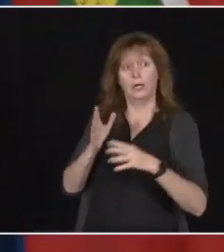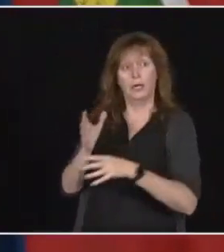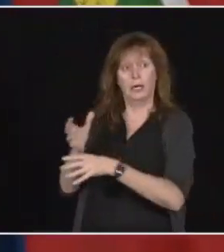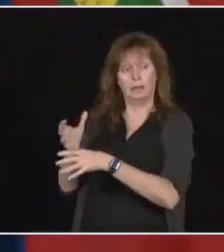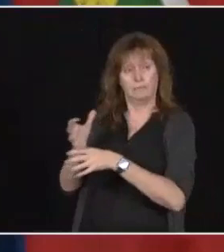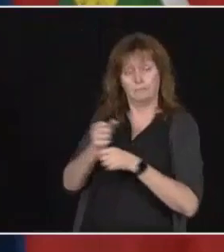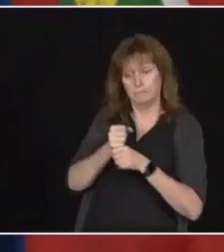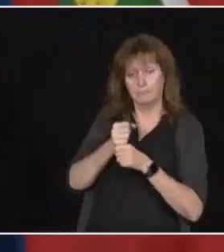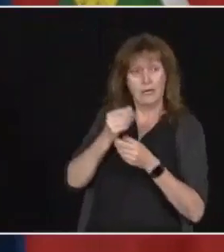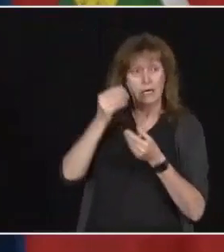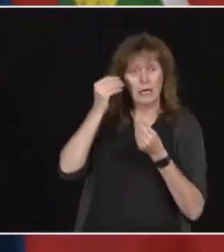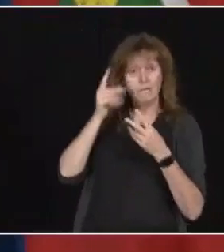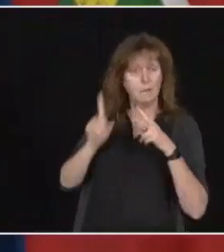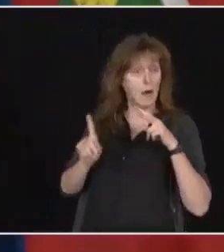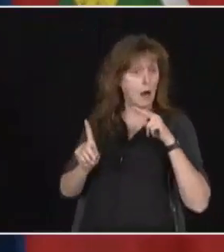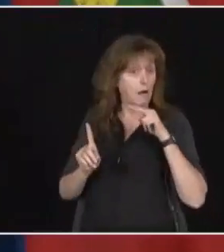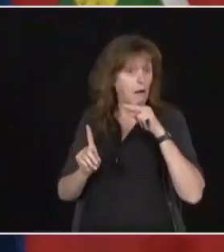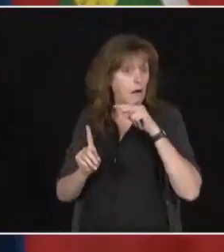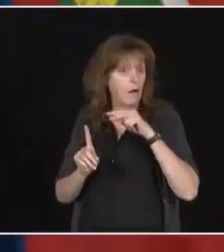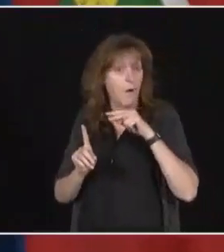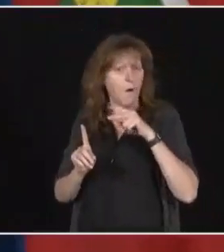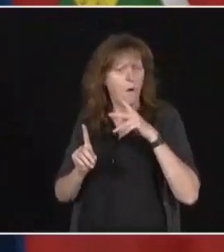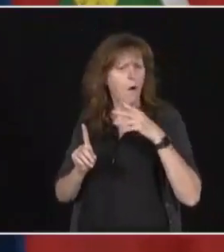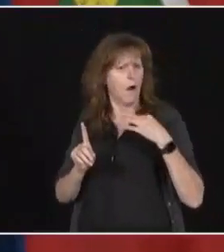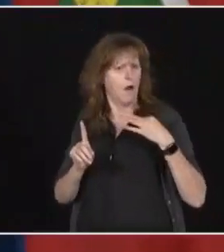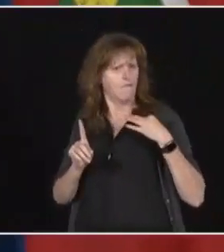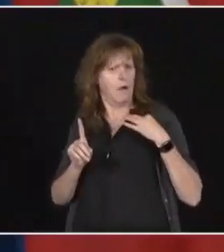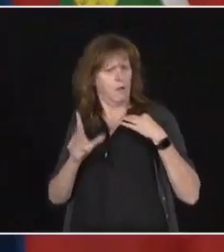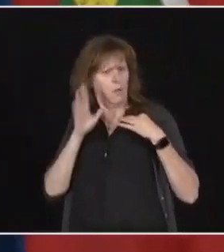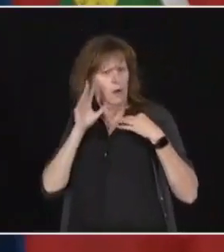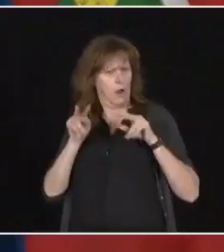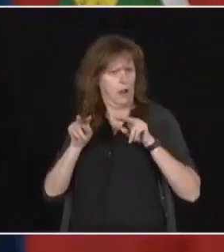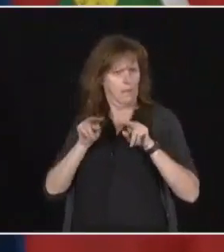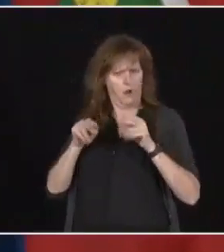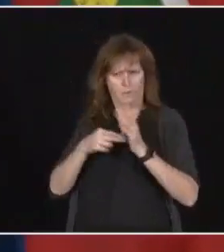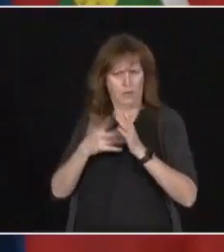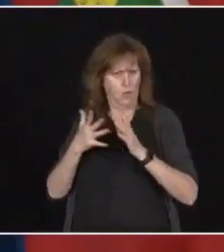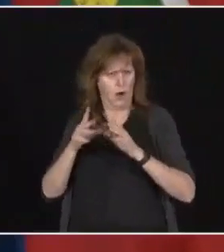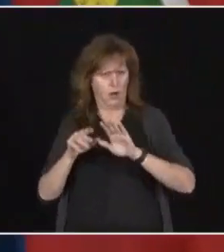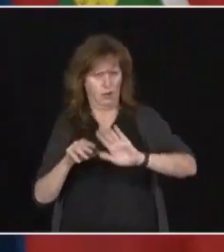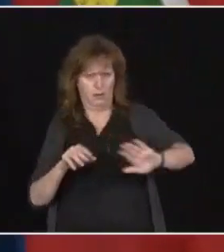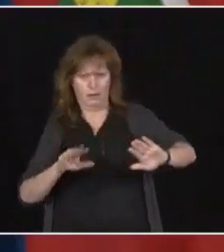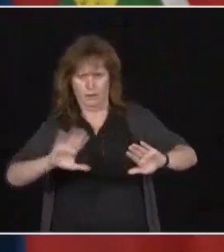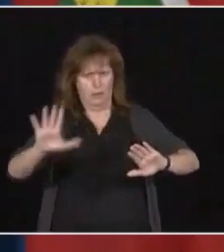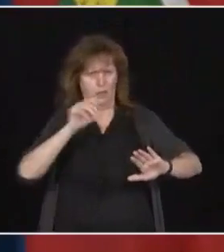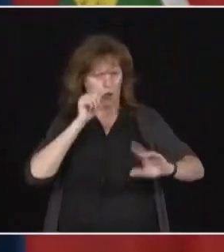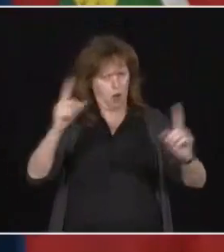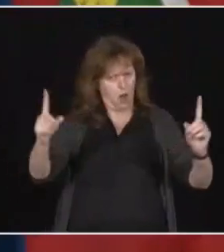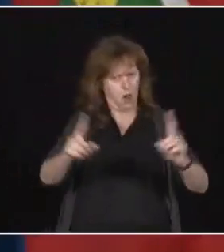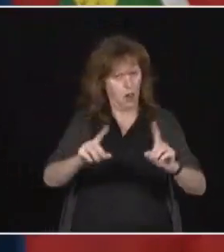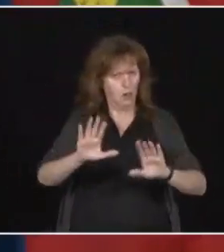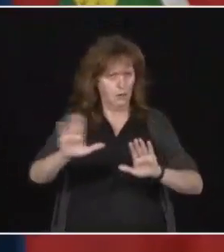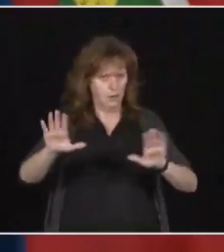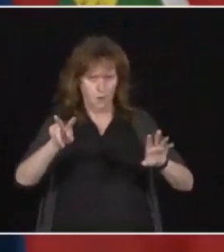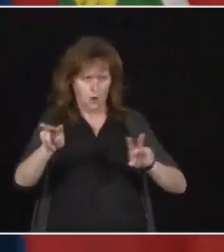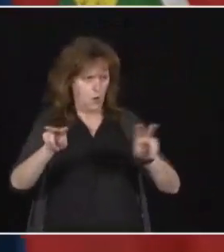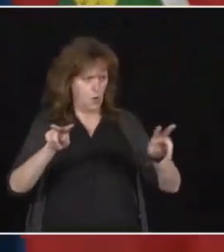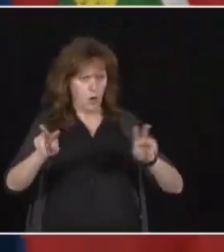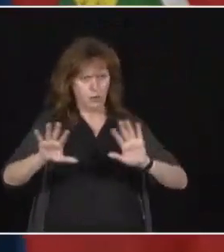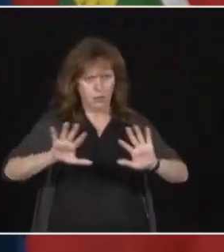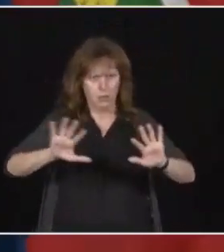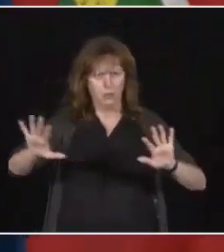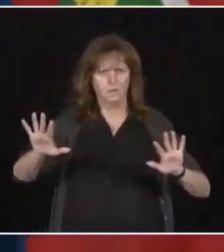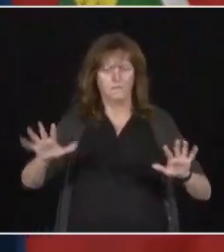the institution would act to monitor and enforce the social distance protocols.